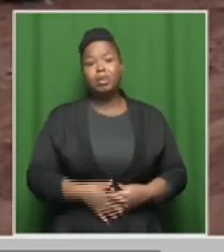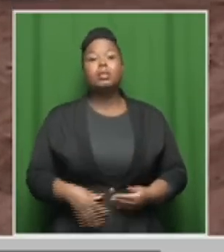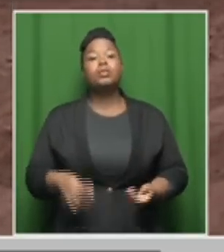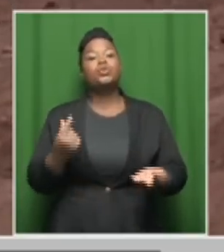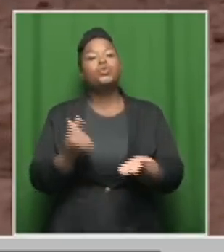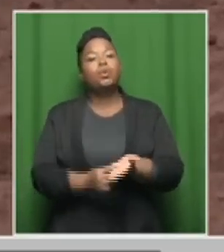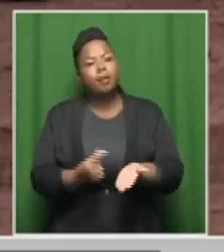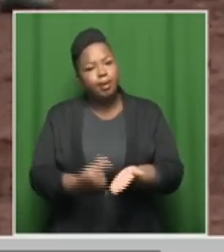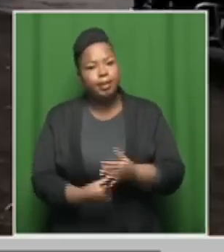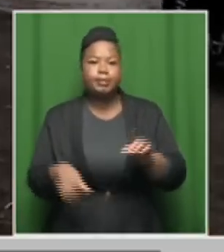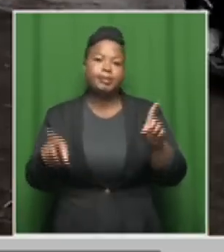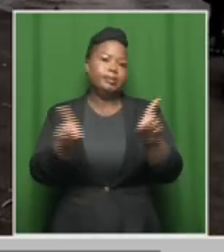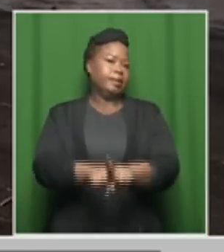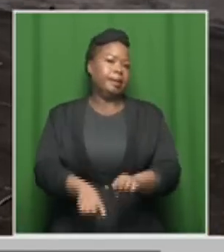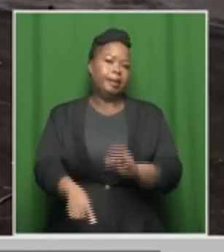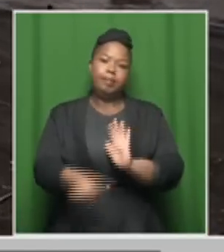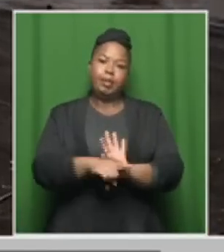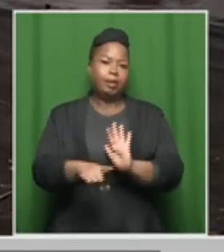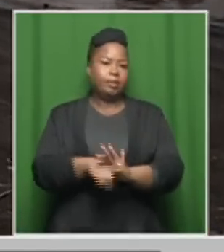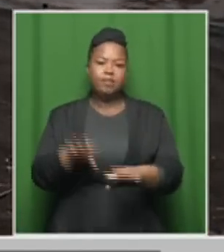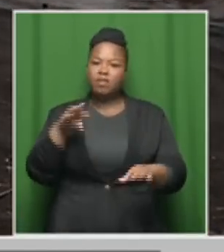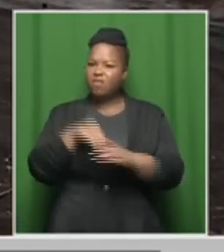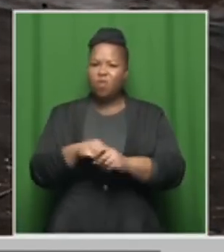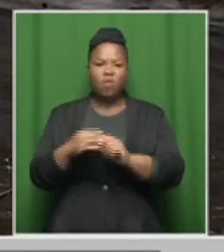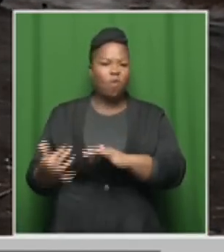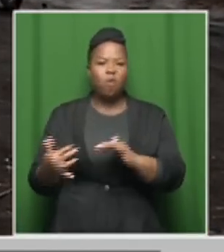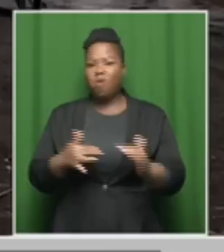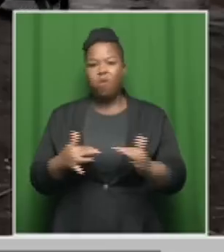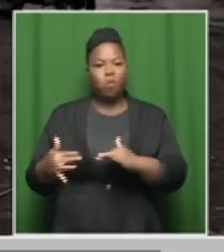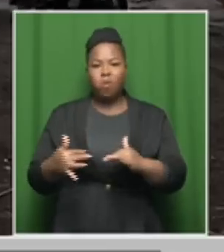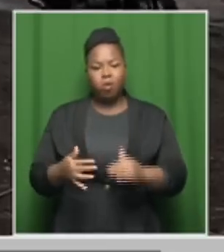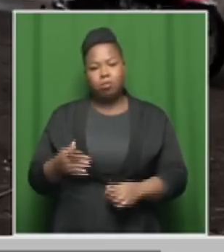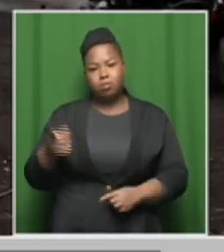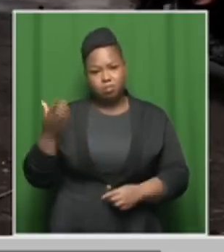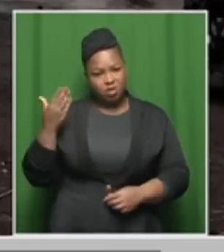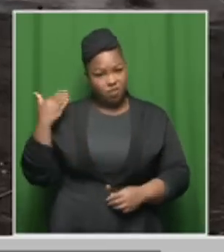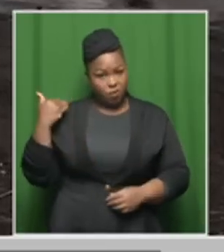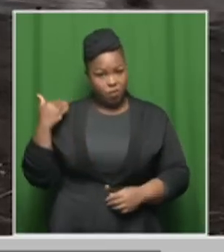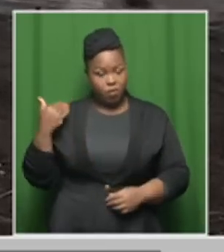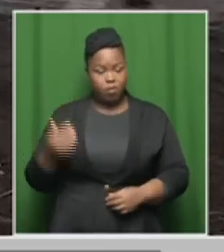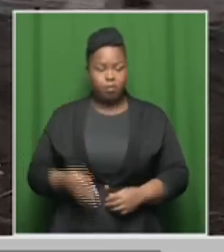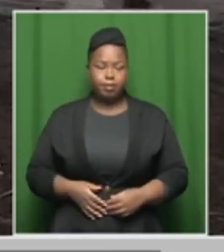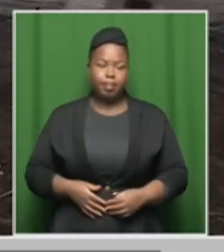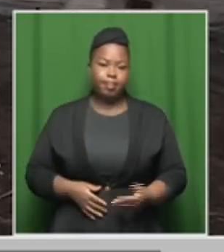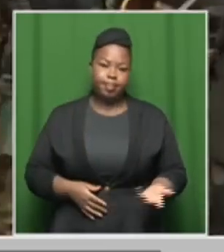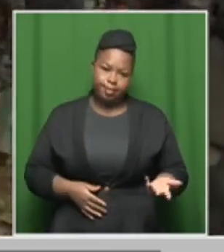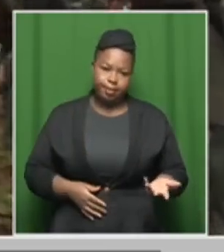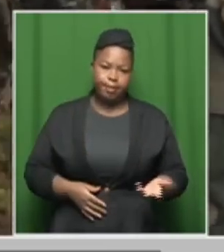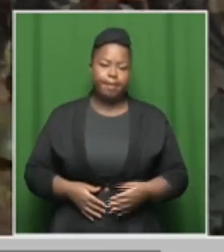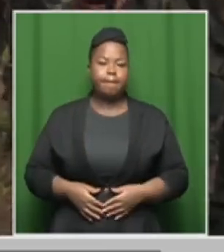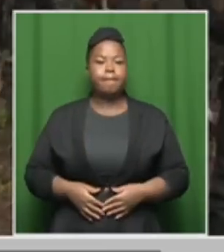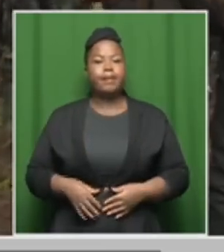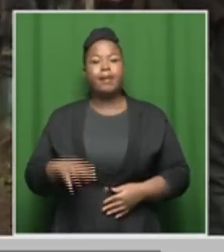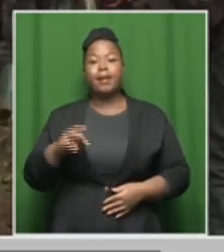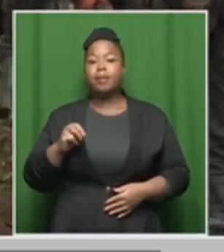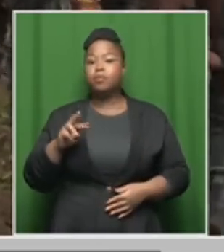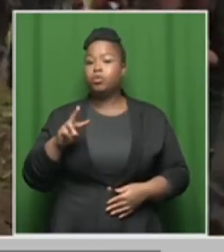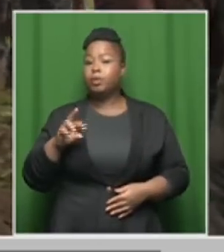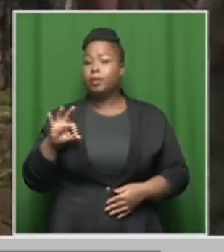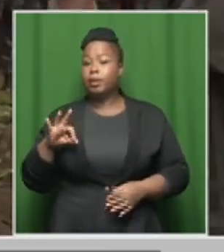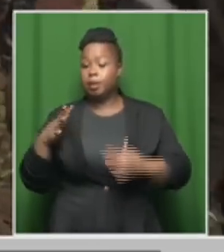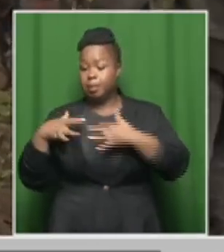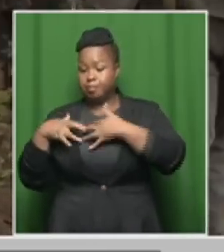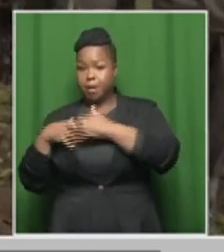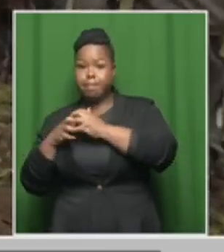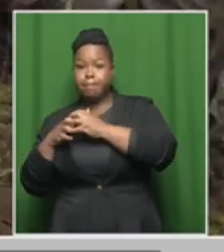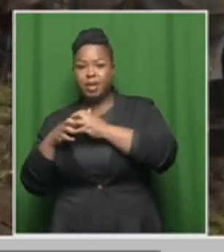same. It been involved in the conflicts ever since, on and off. The M23 started out as a group